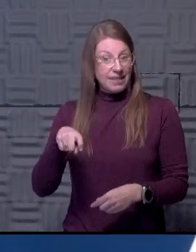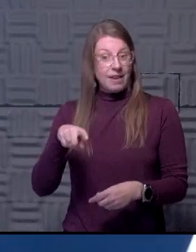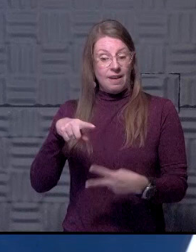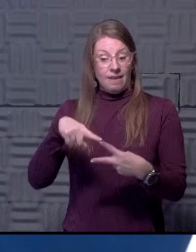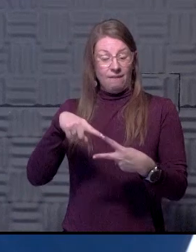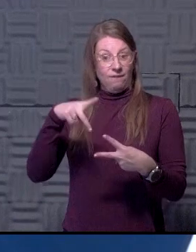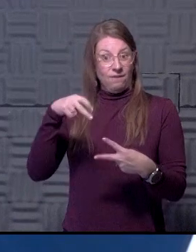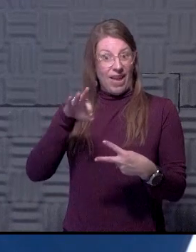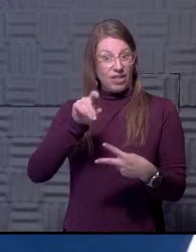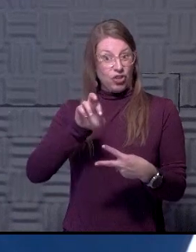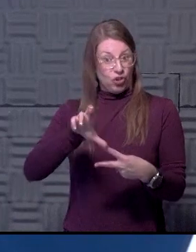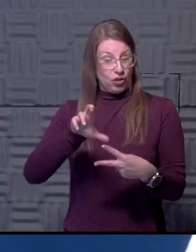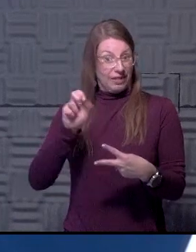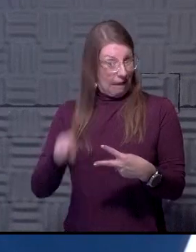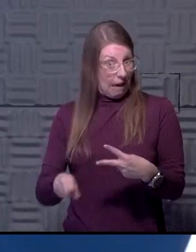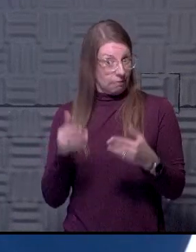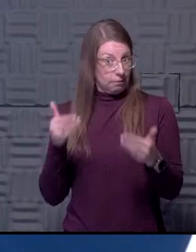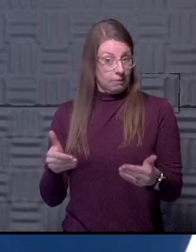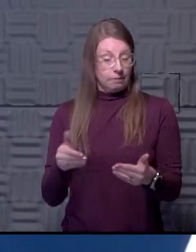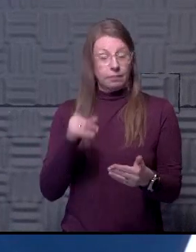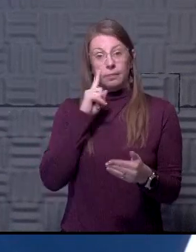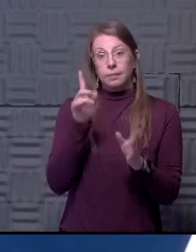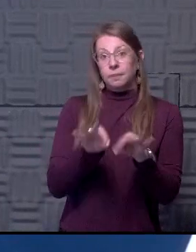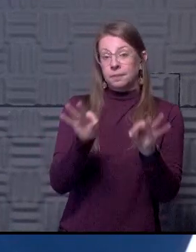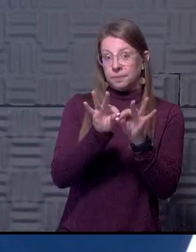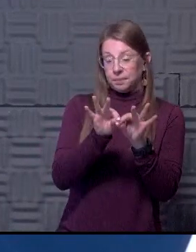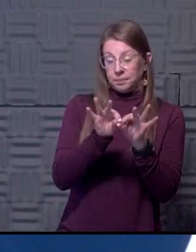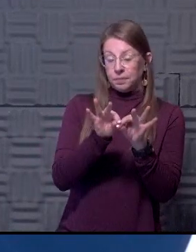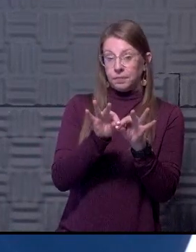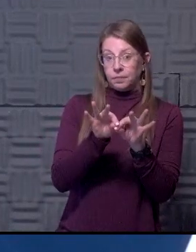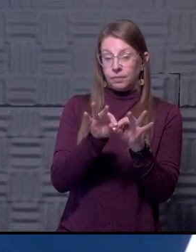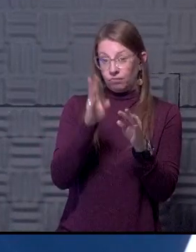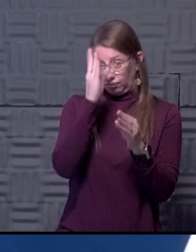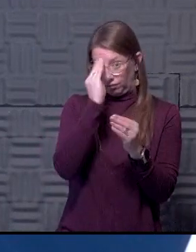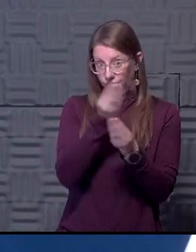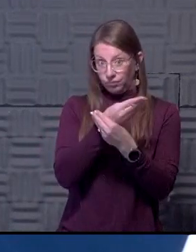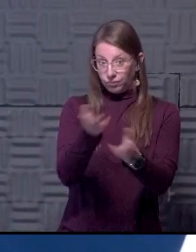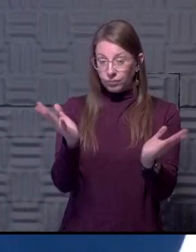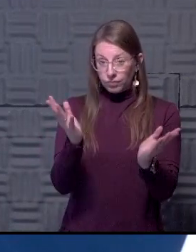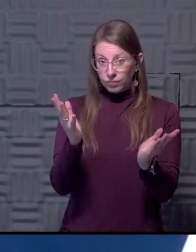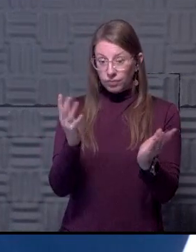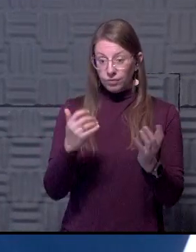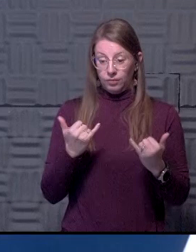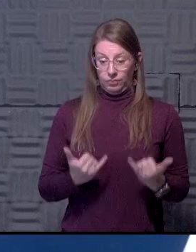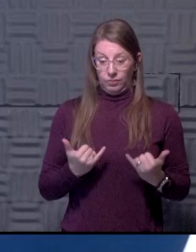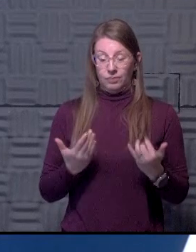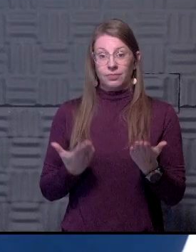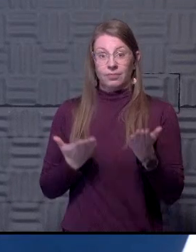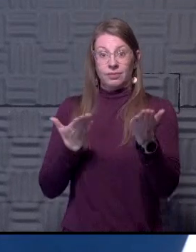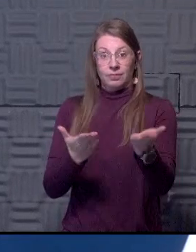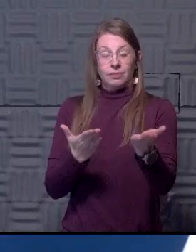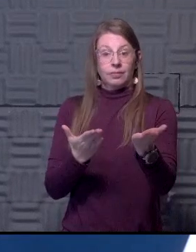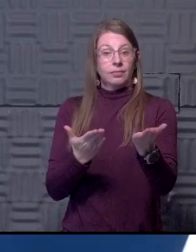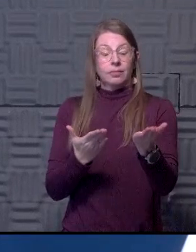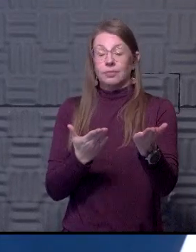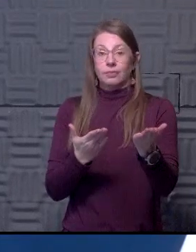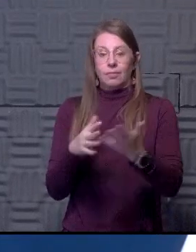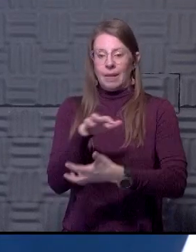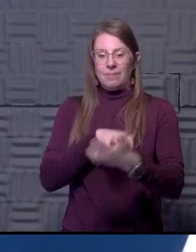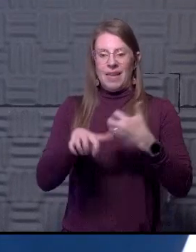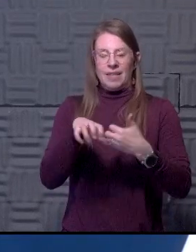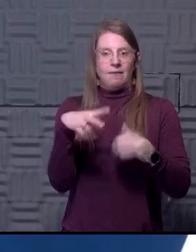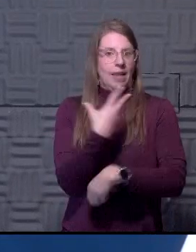so I think it's important to get out to the community that the current recommendation is not to mix